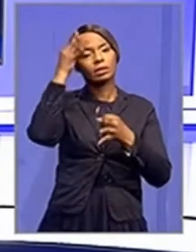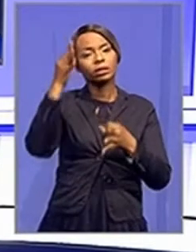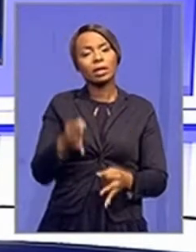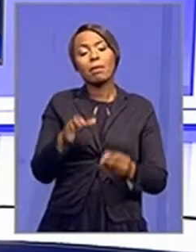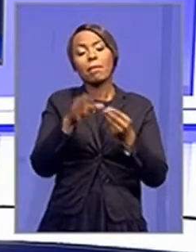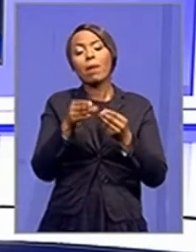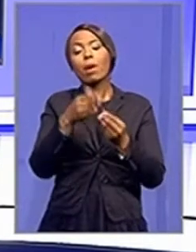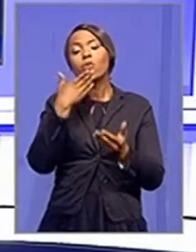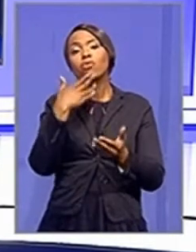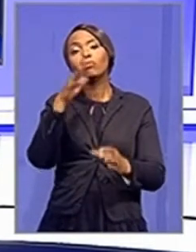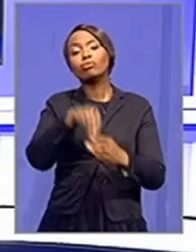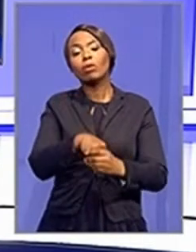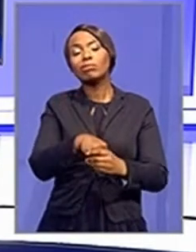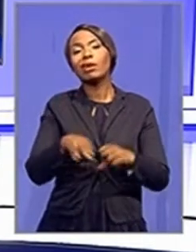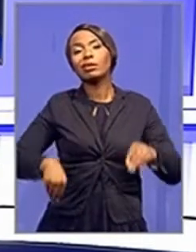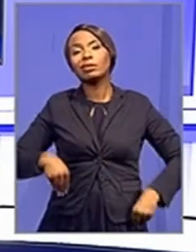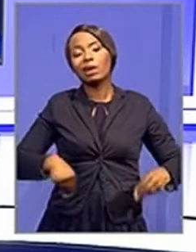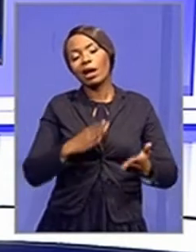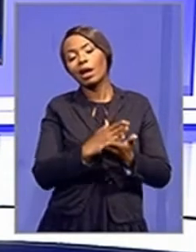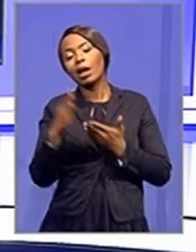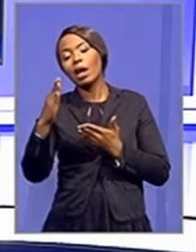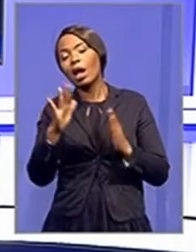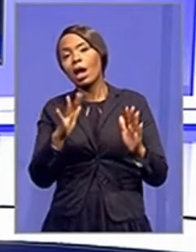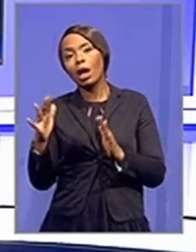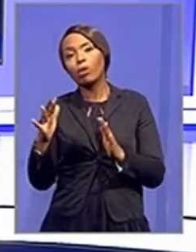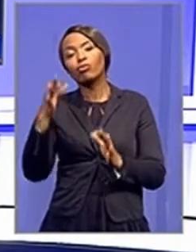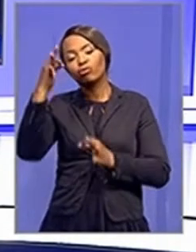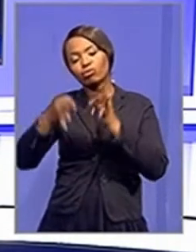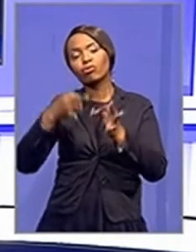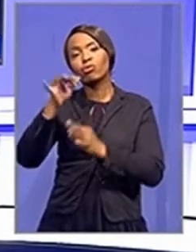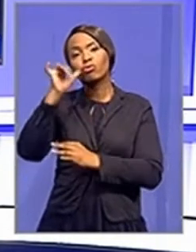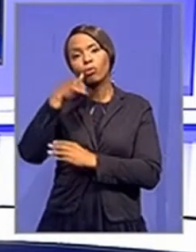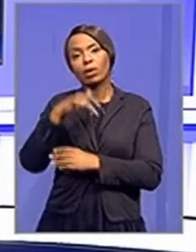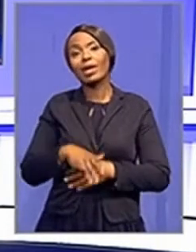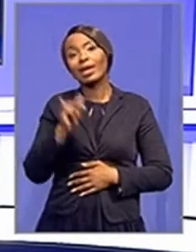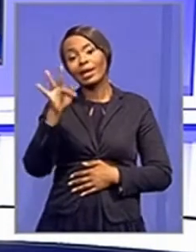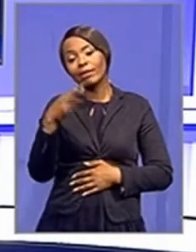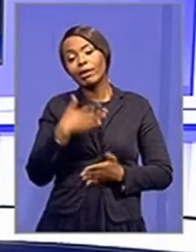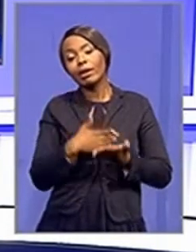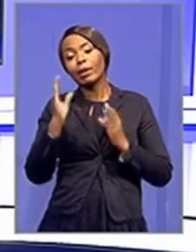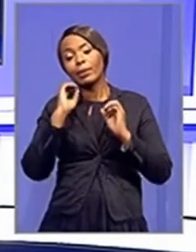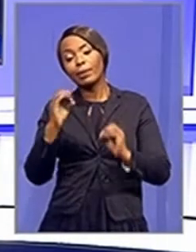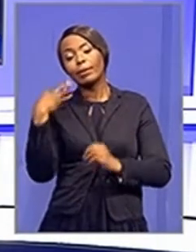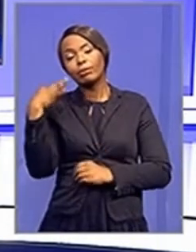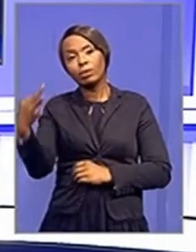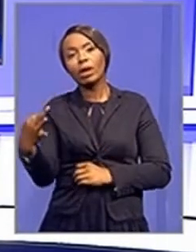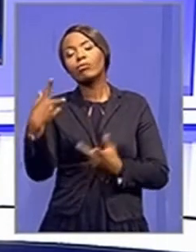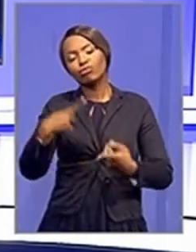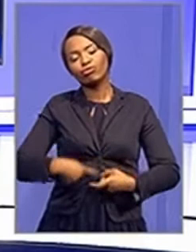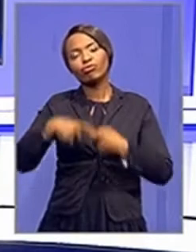ka ditiro tša bosenyi a emela ka thoko go sembjalo a tla fegwa. Maloko a wa akaretša mongwaledikakaretso wa